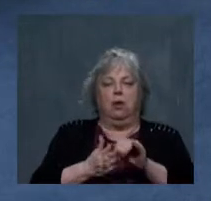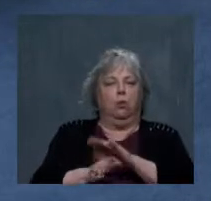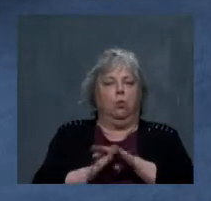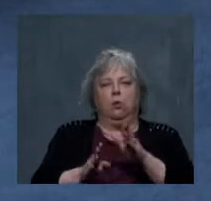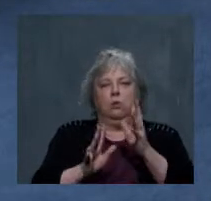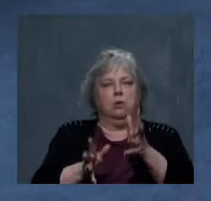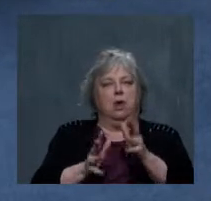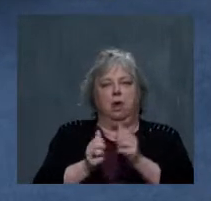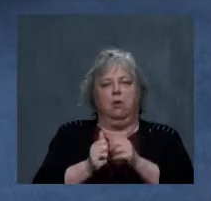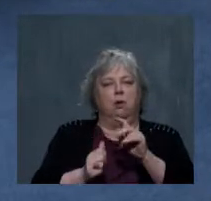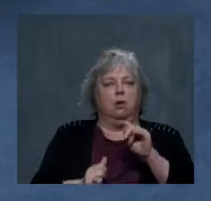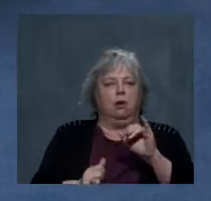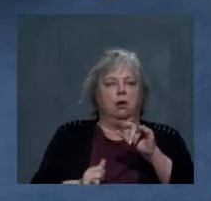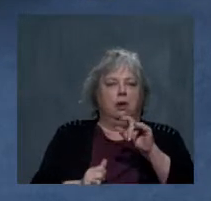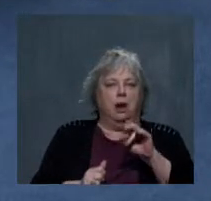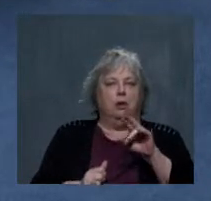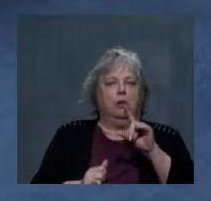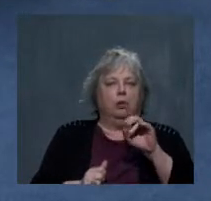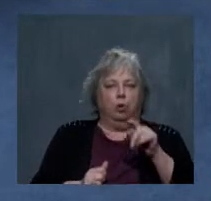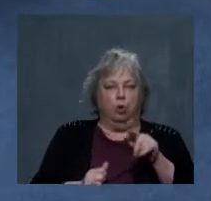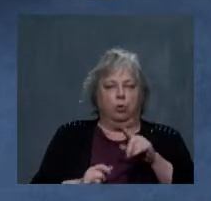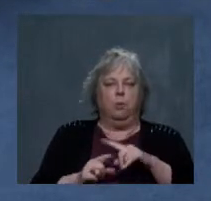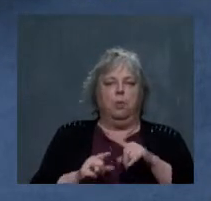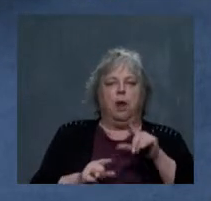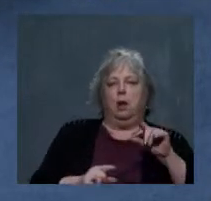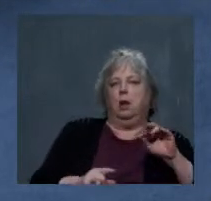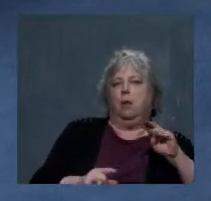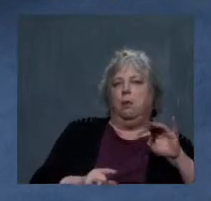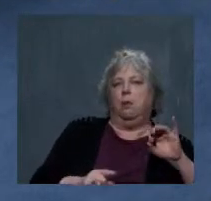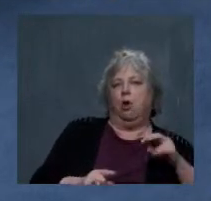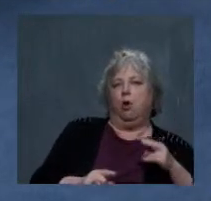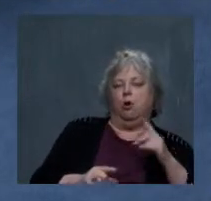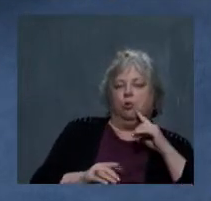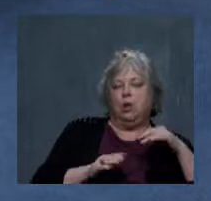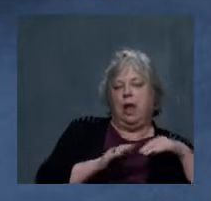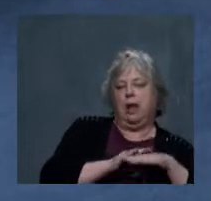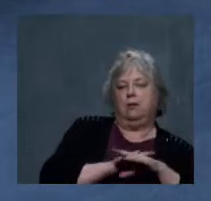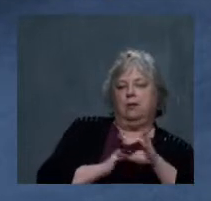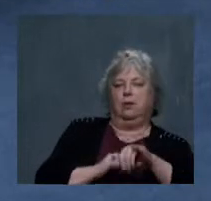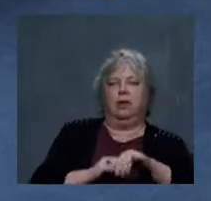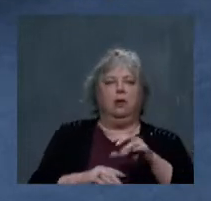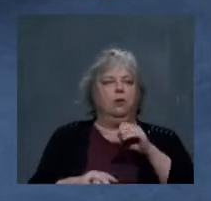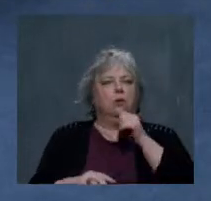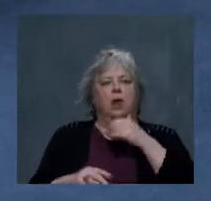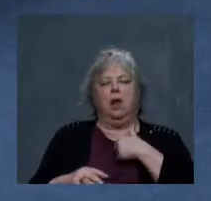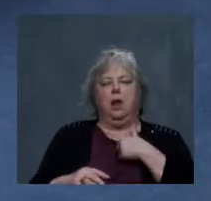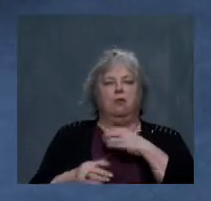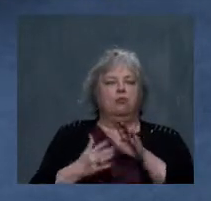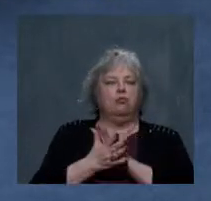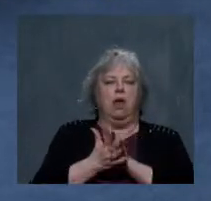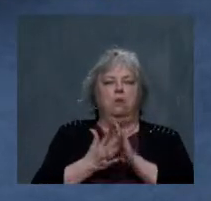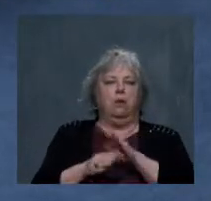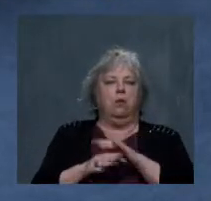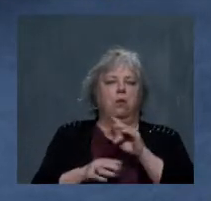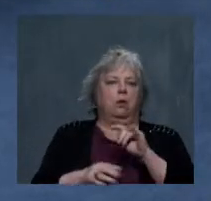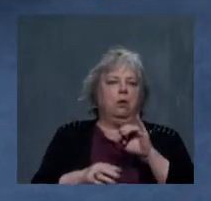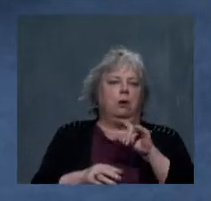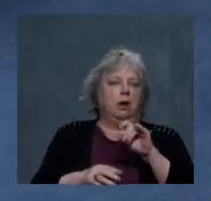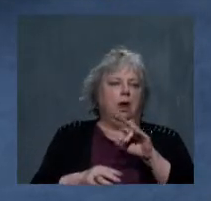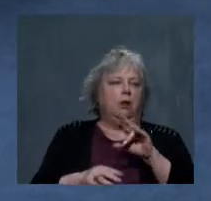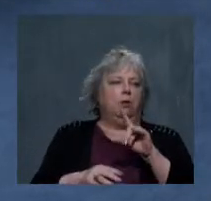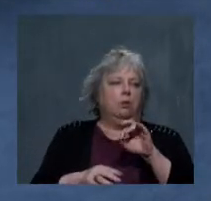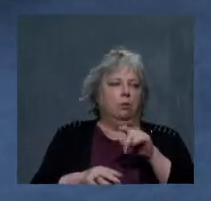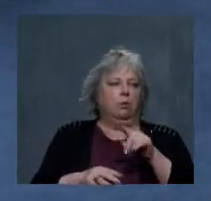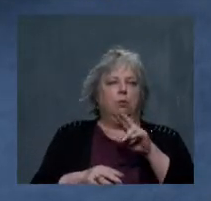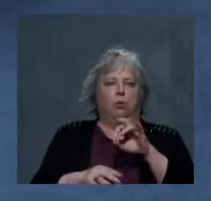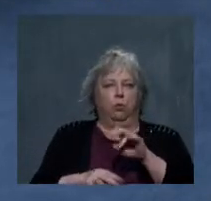that the site will be accessed from LaMarche, and traffic will not go up and down Tater Loop Road. And that's a pretty easy thing to